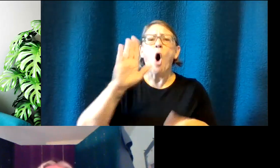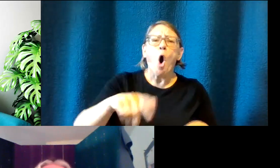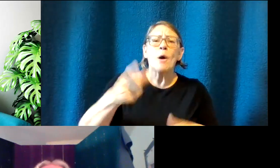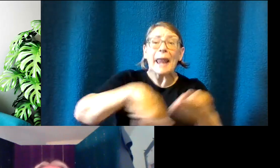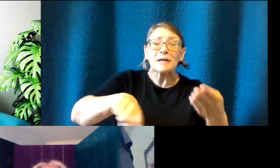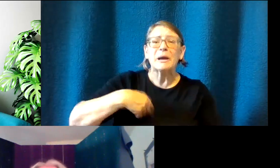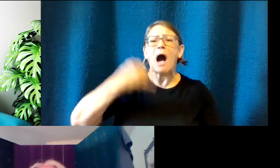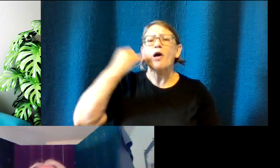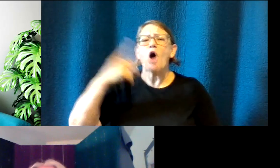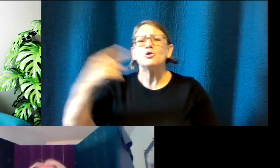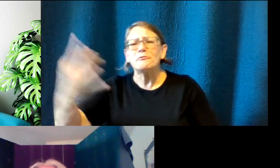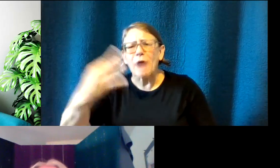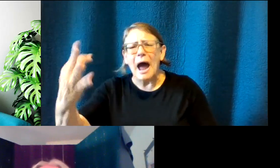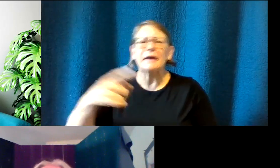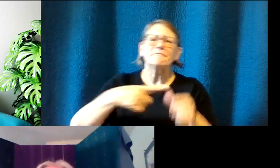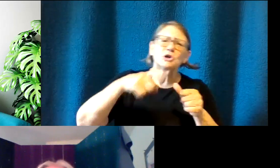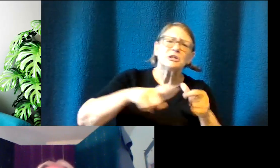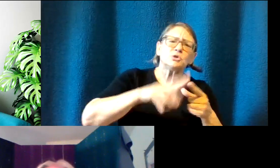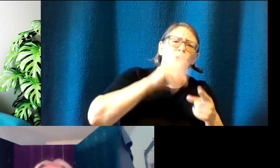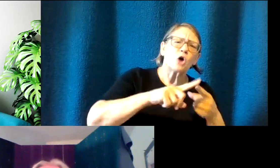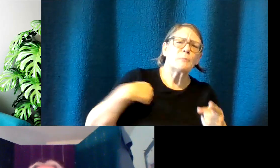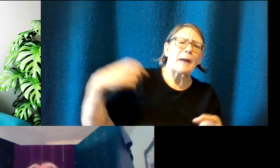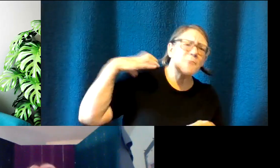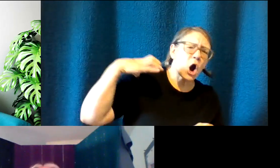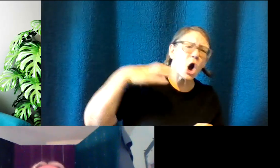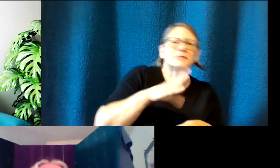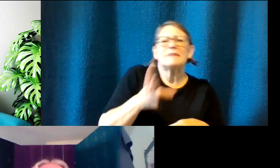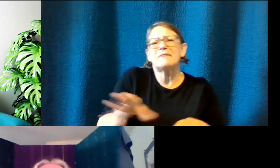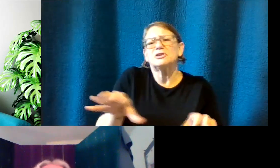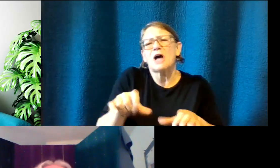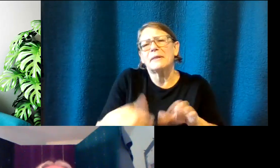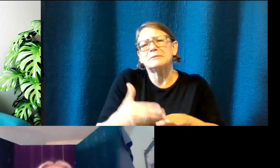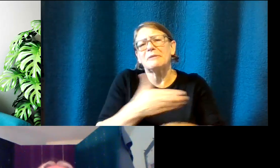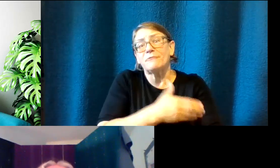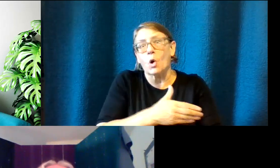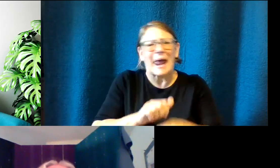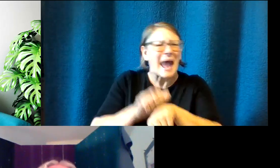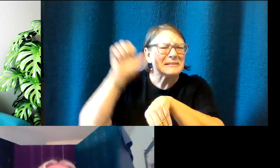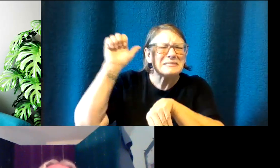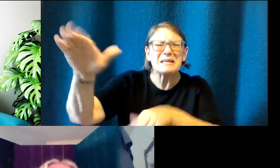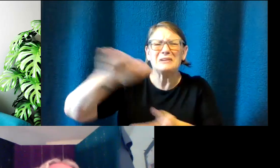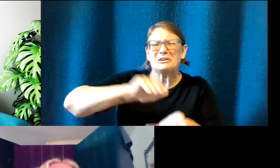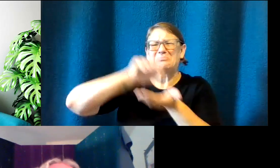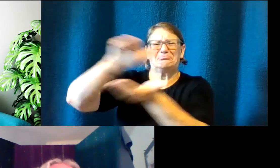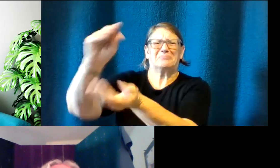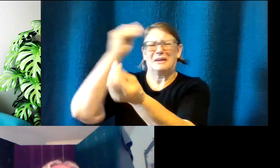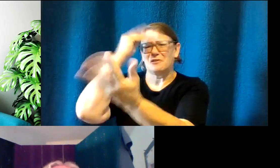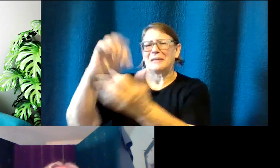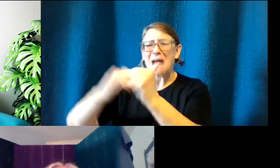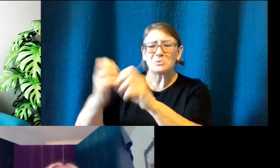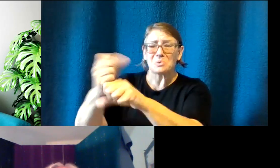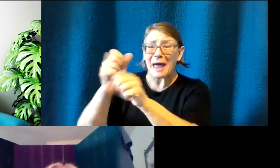want to talk to my boss first. I've never done this before. And I sent her all the information on how to get an interpreter,